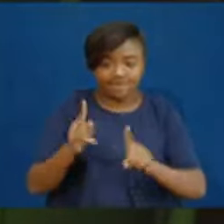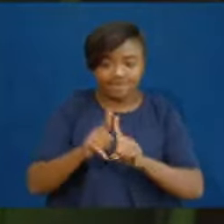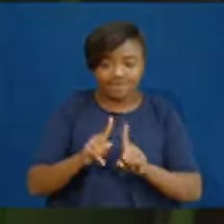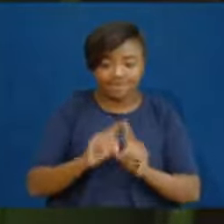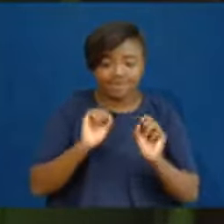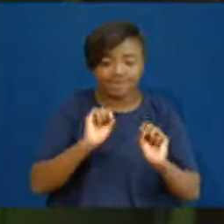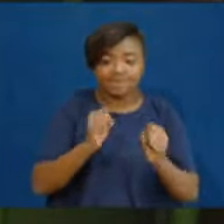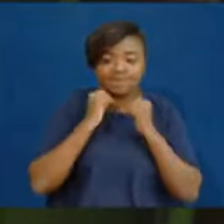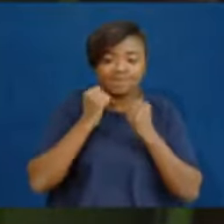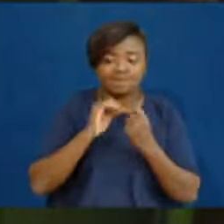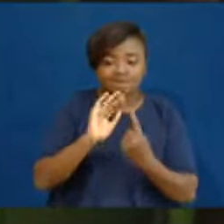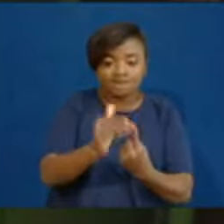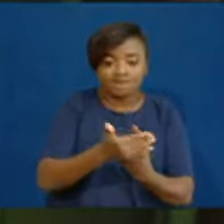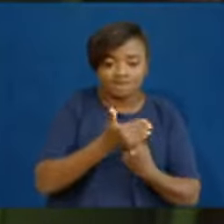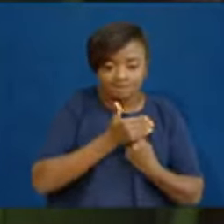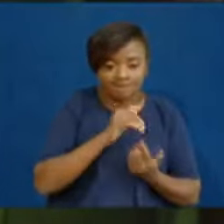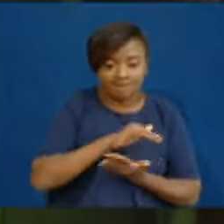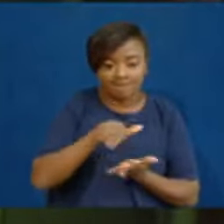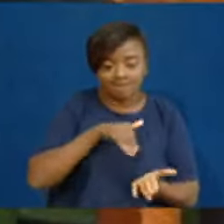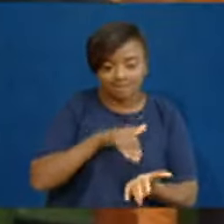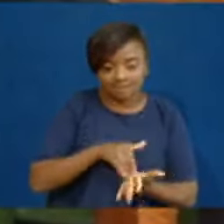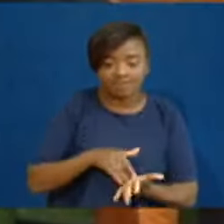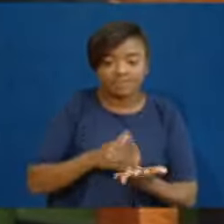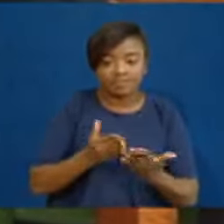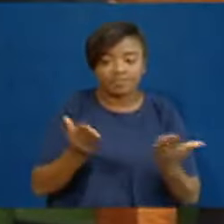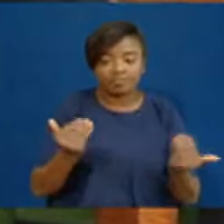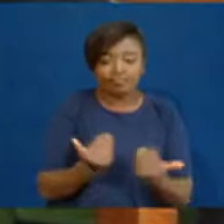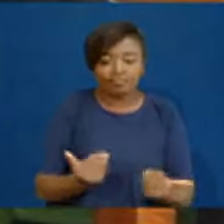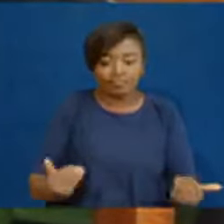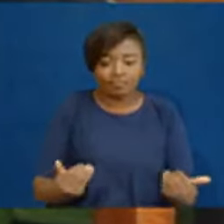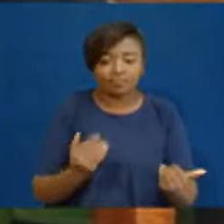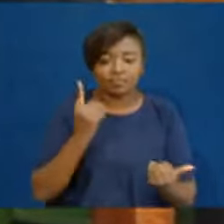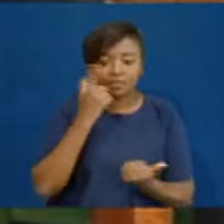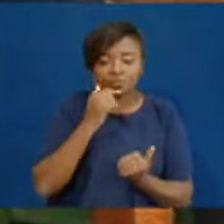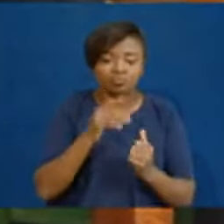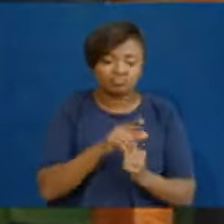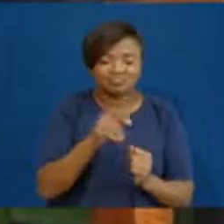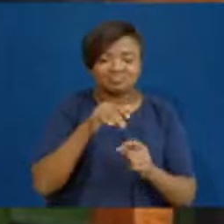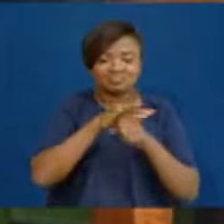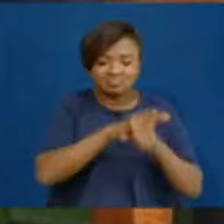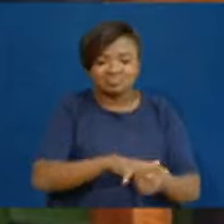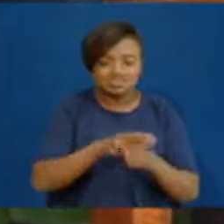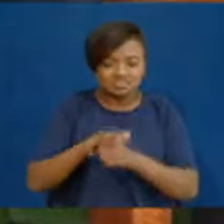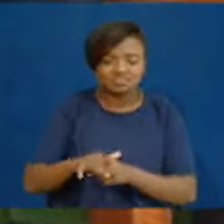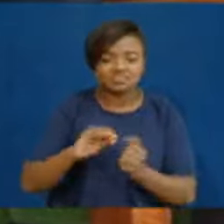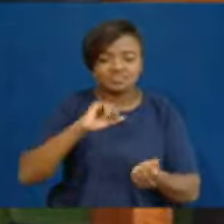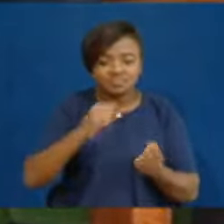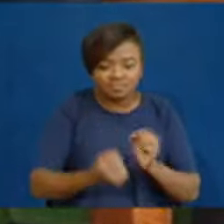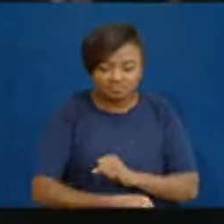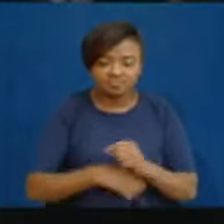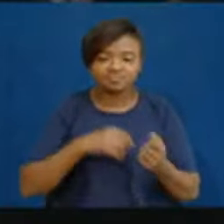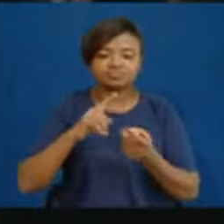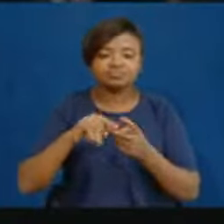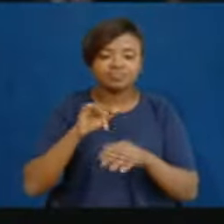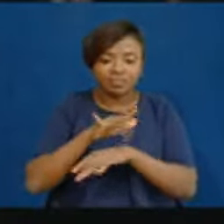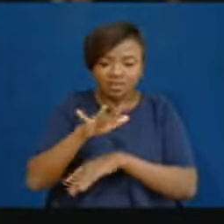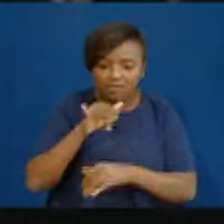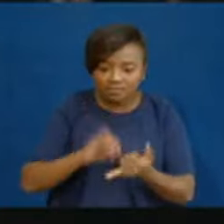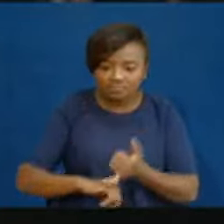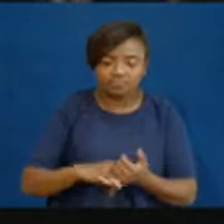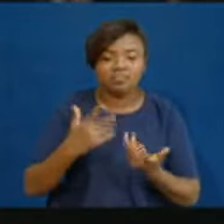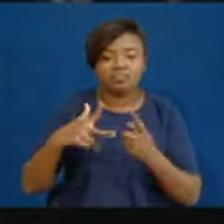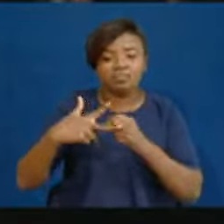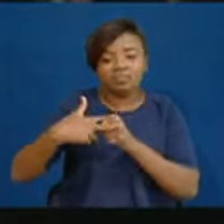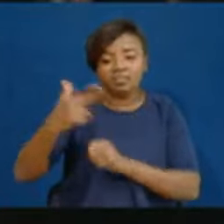rescue center for children who faced abuse, escaped forced marriages, as well as female genital mutilation. We are also looking at